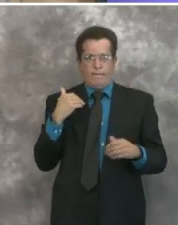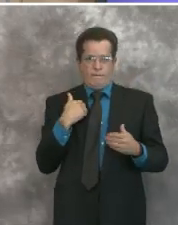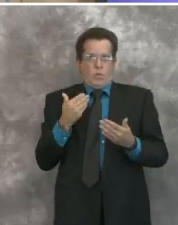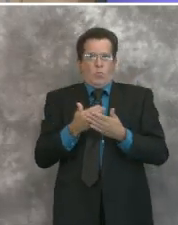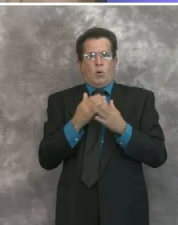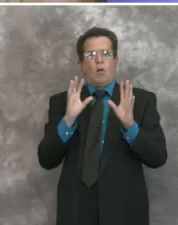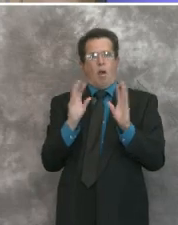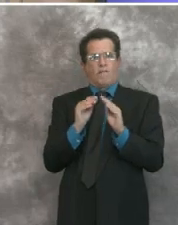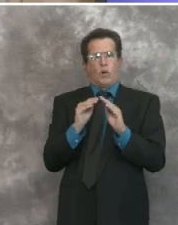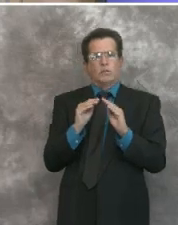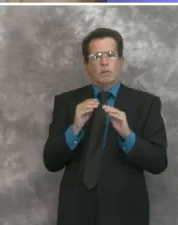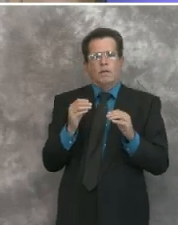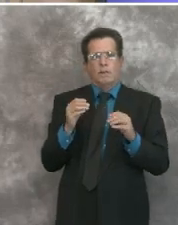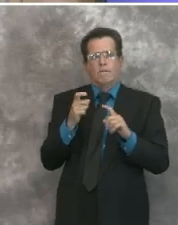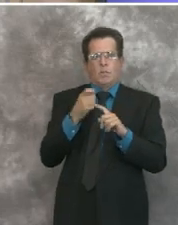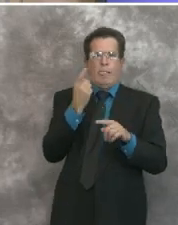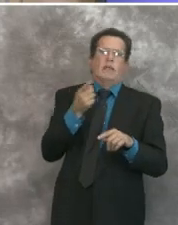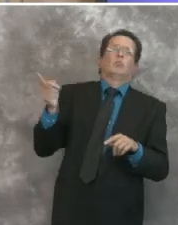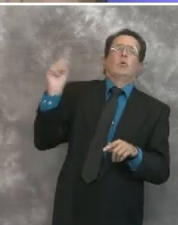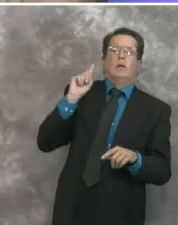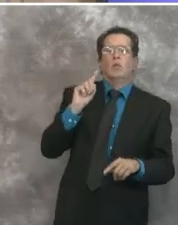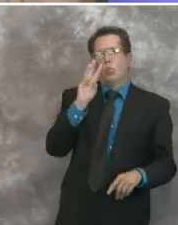had last Wednesday.